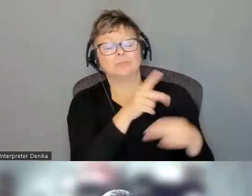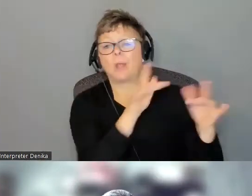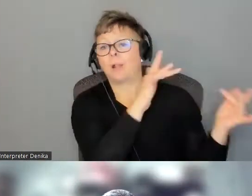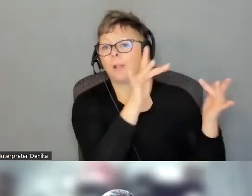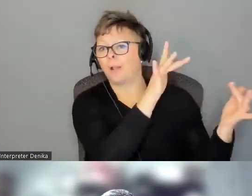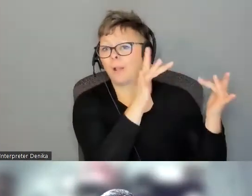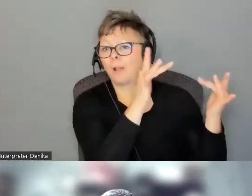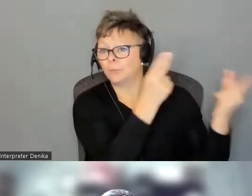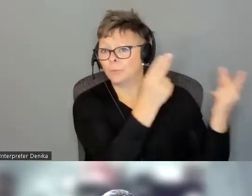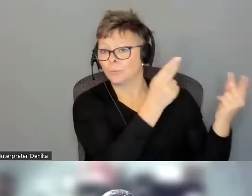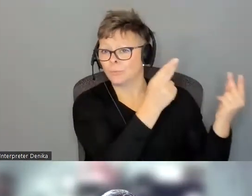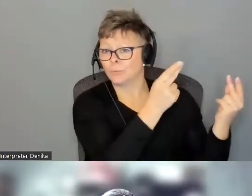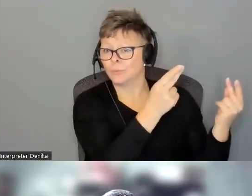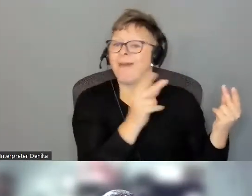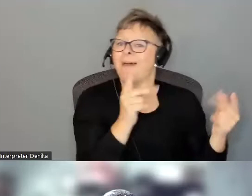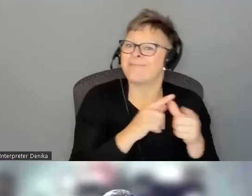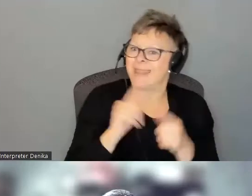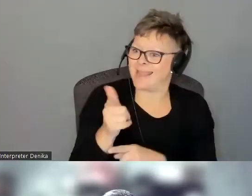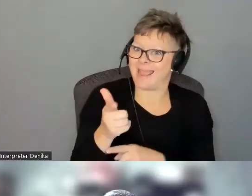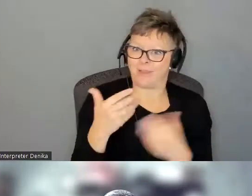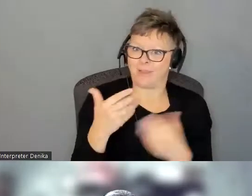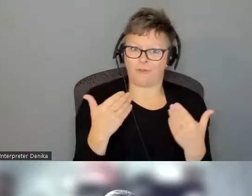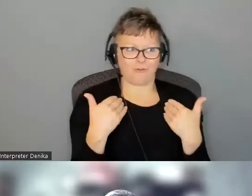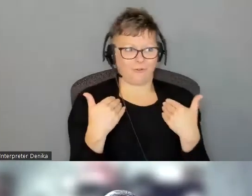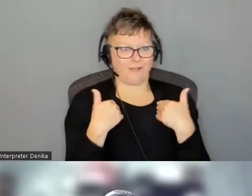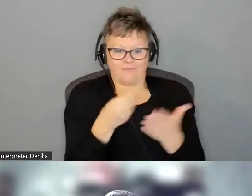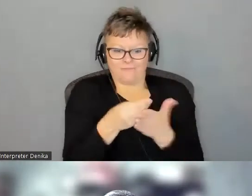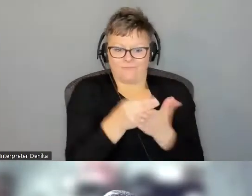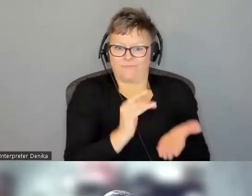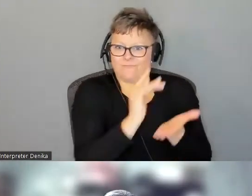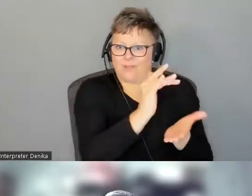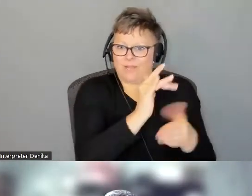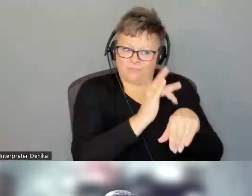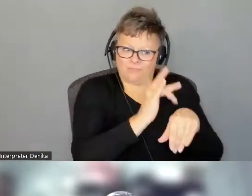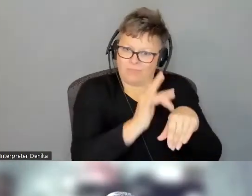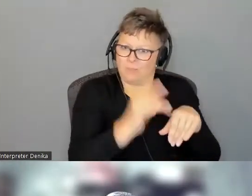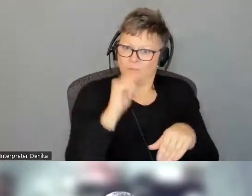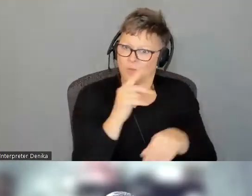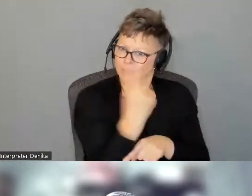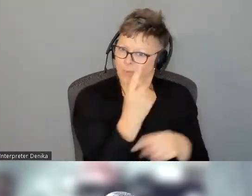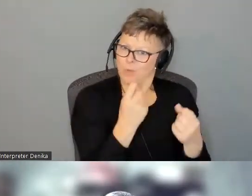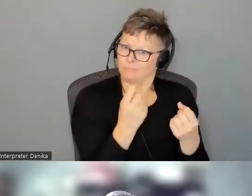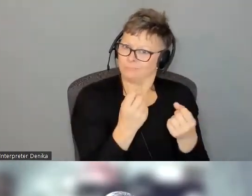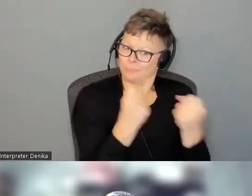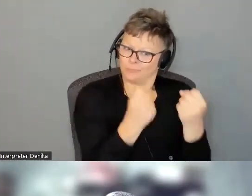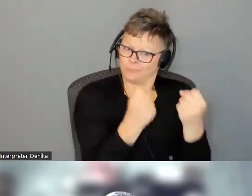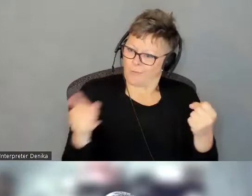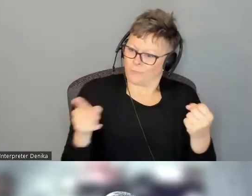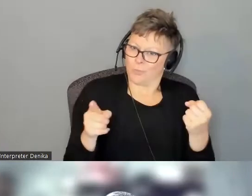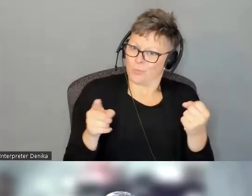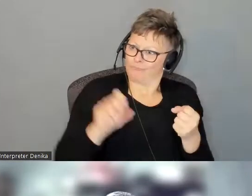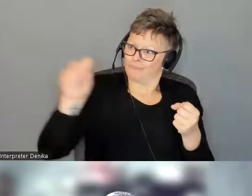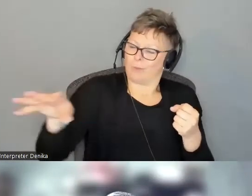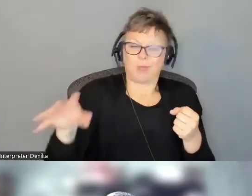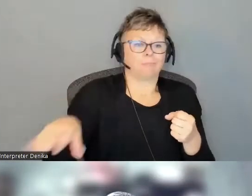there was funding to pay for somebody to be your driver if you needed to go and work out in the field. That was done in the UK, and there was funding for what we called access to